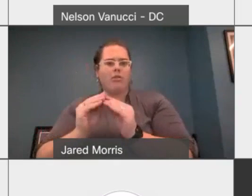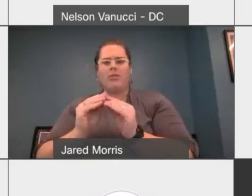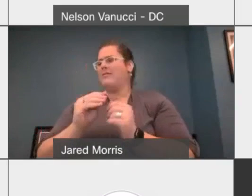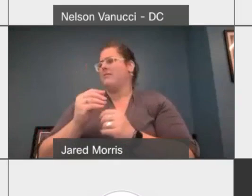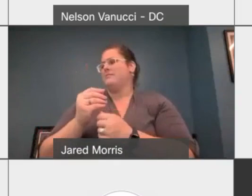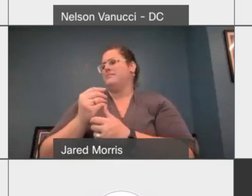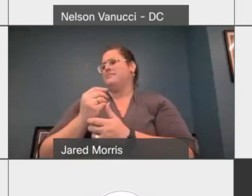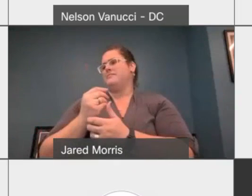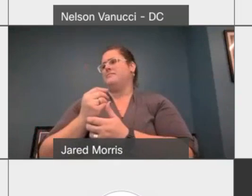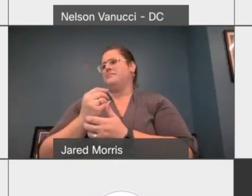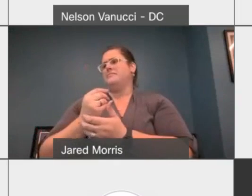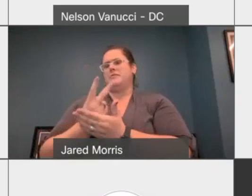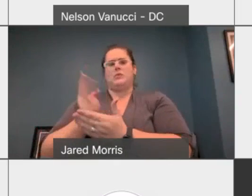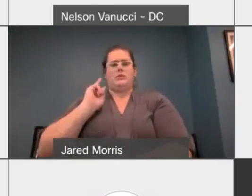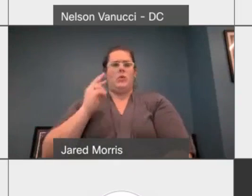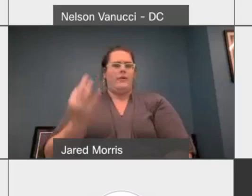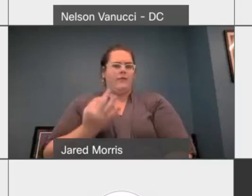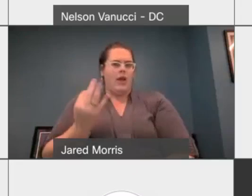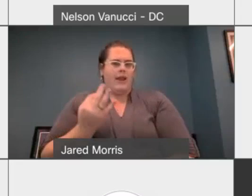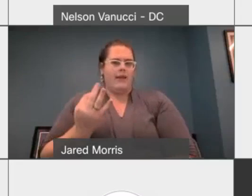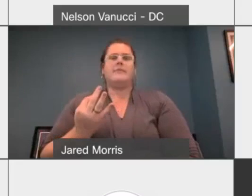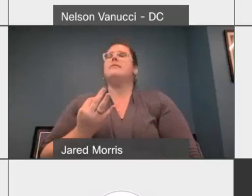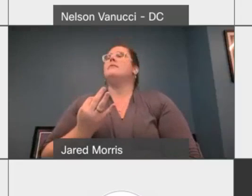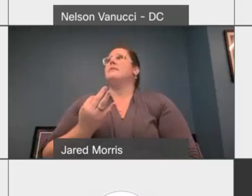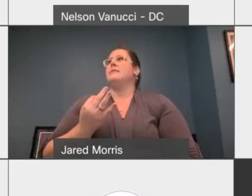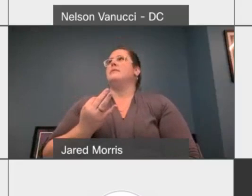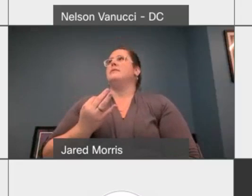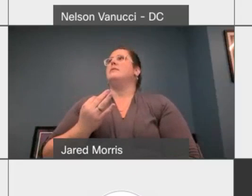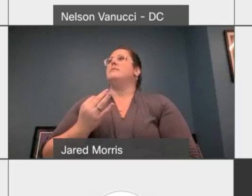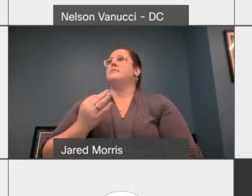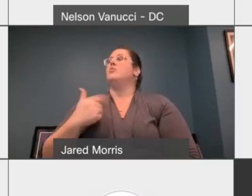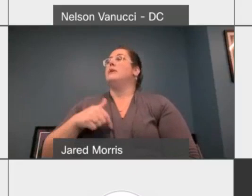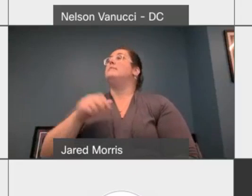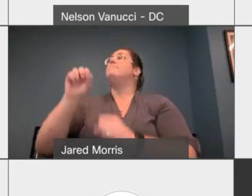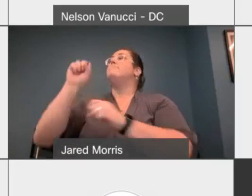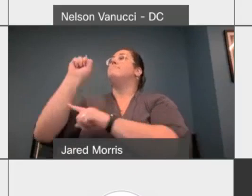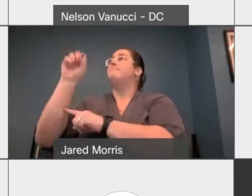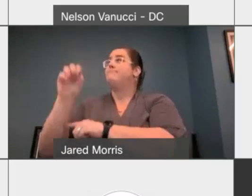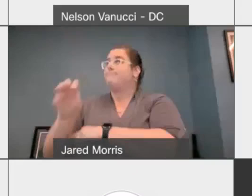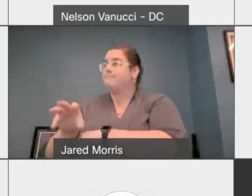by the responses that were given under